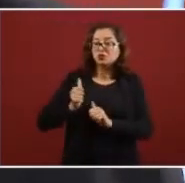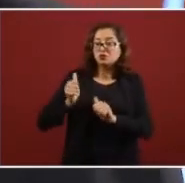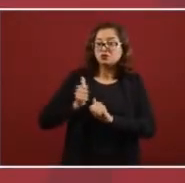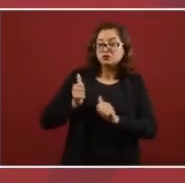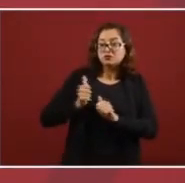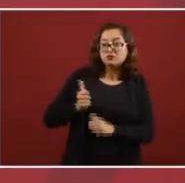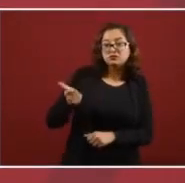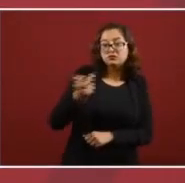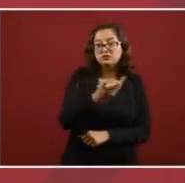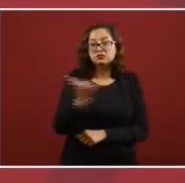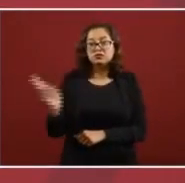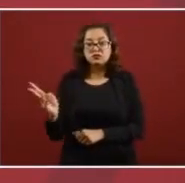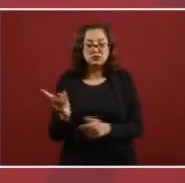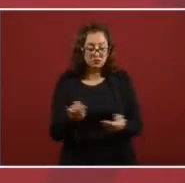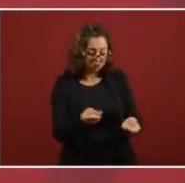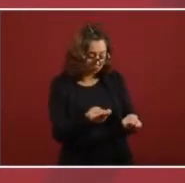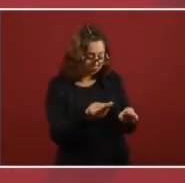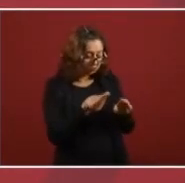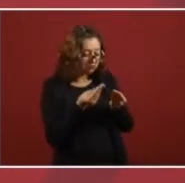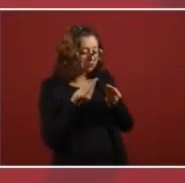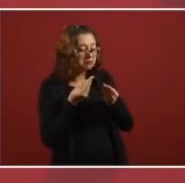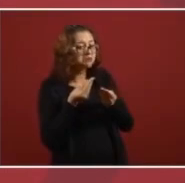got ya es